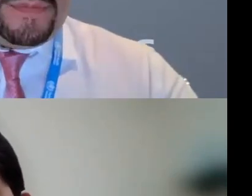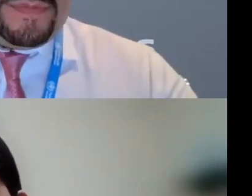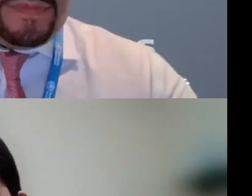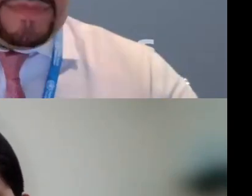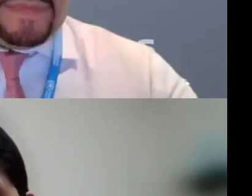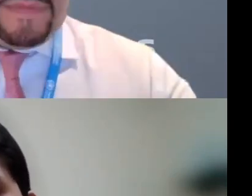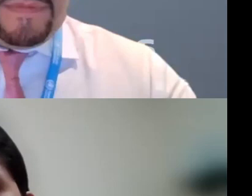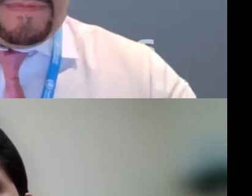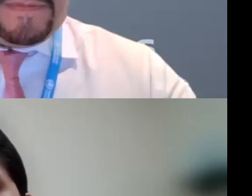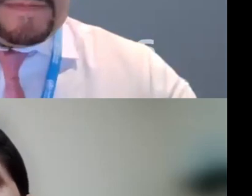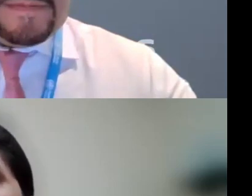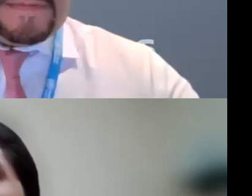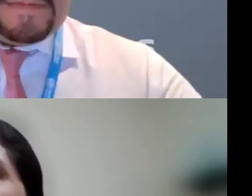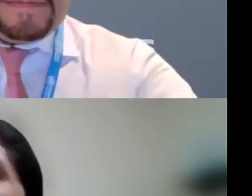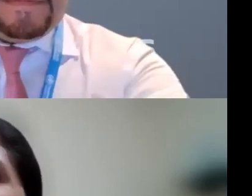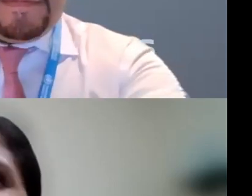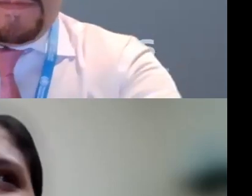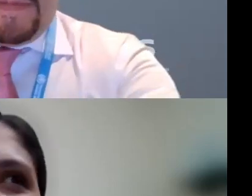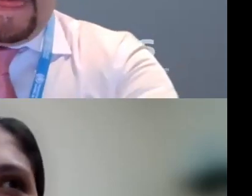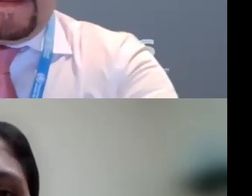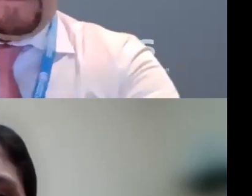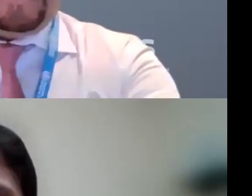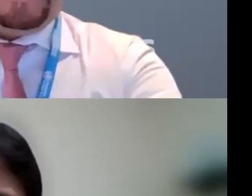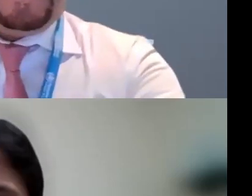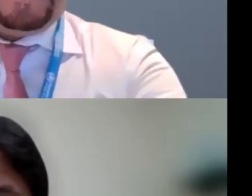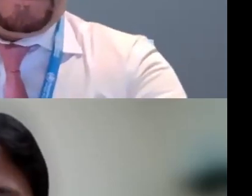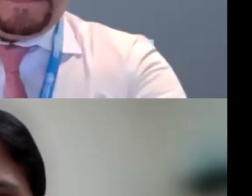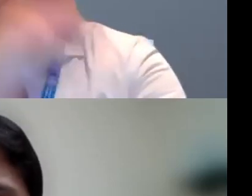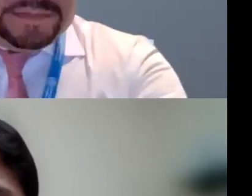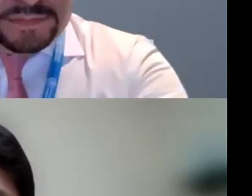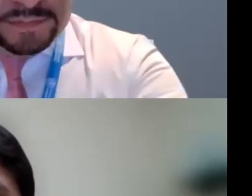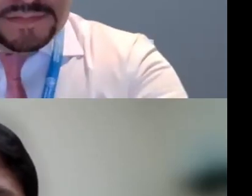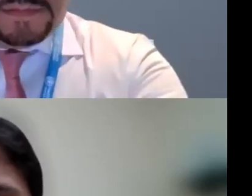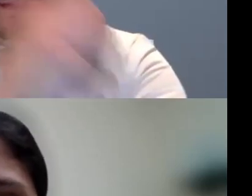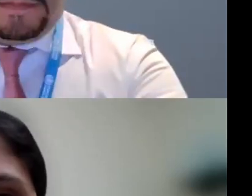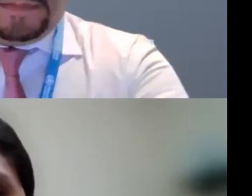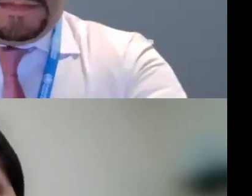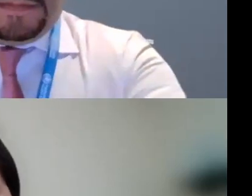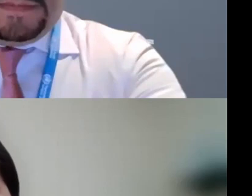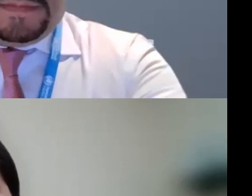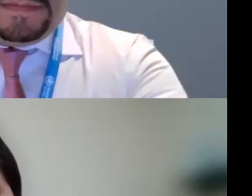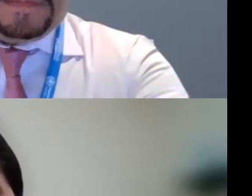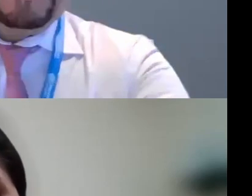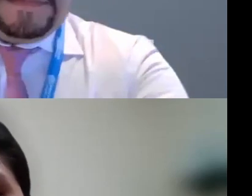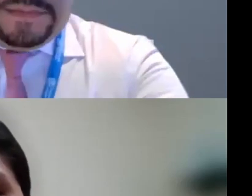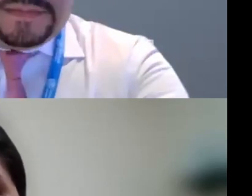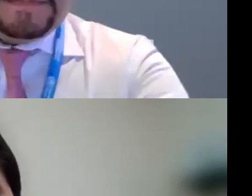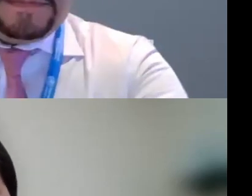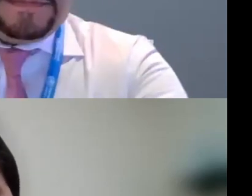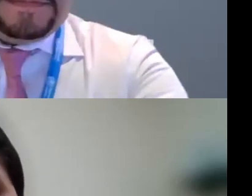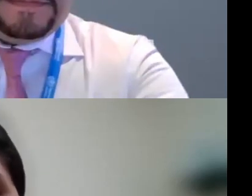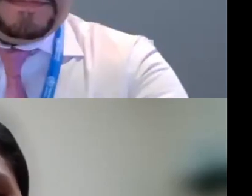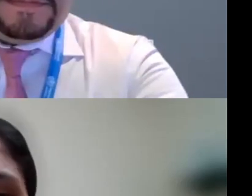overcome? Yes, so also I show some graphics and some results of